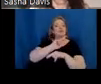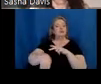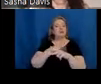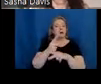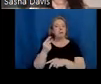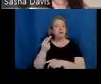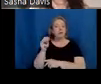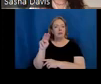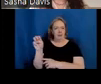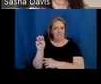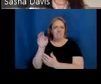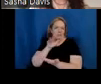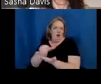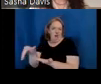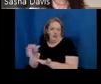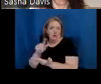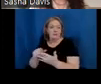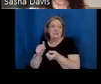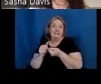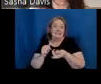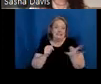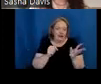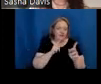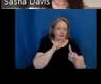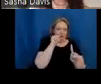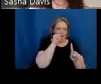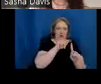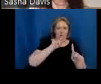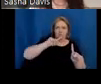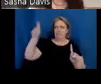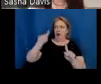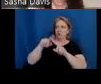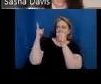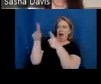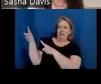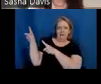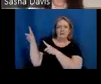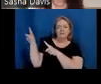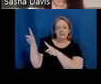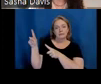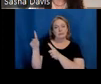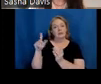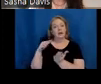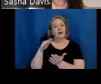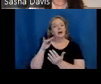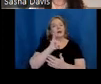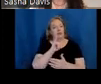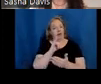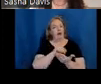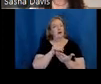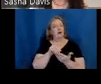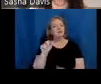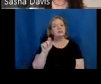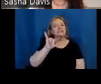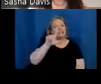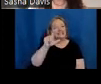he did do a certain number of works that were very responsive to contemporary events. And a lot of times those are stylistically different.